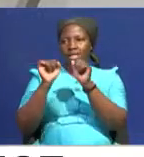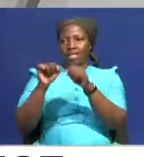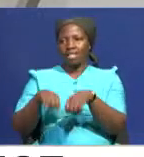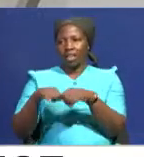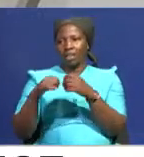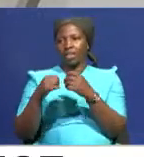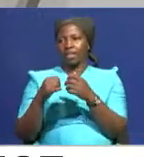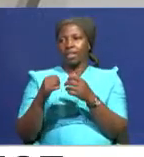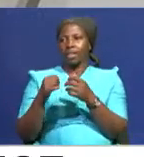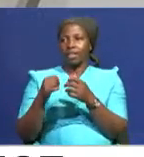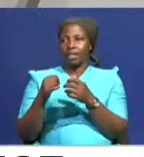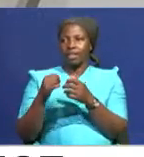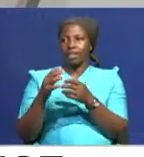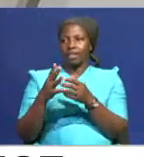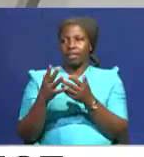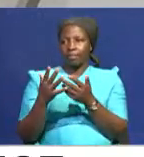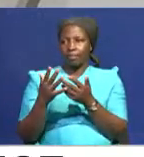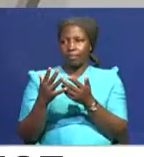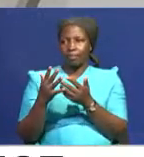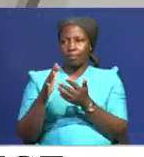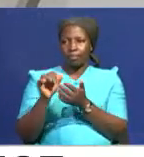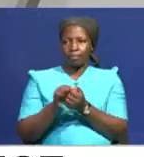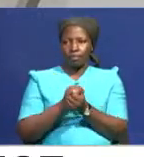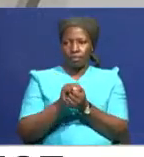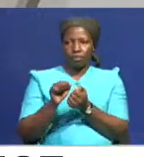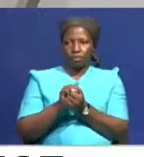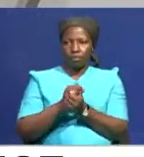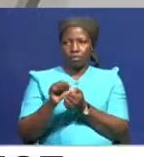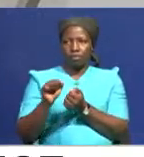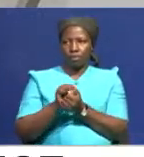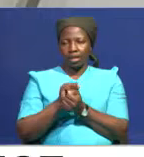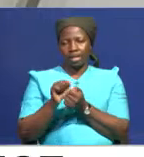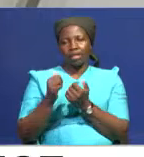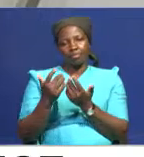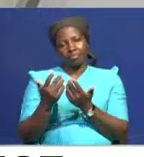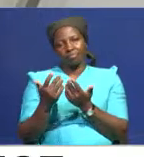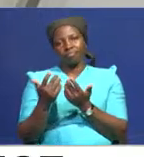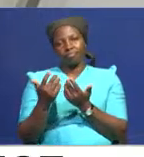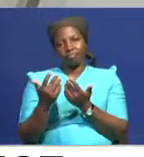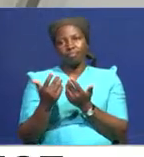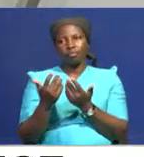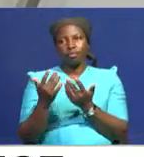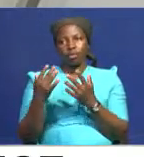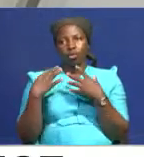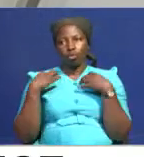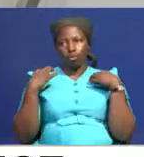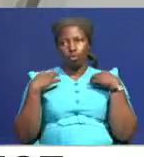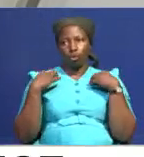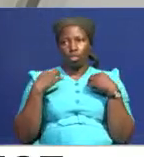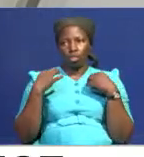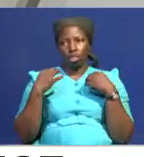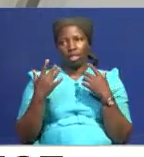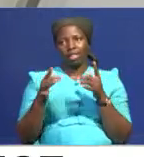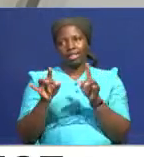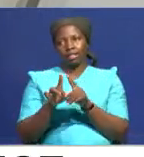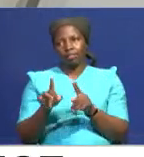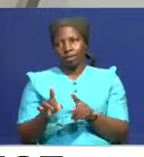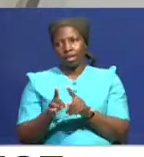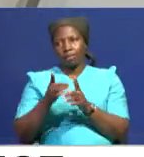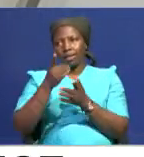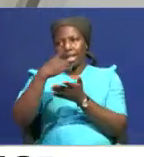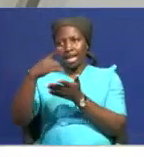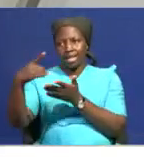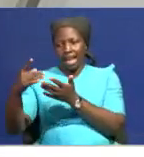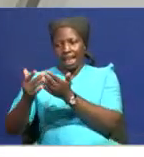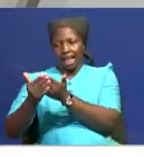the laundry requirements for the modern households, and also take into care the design aspects that can